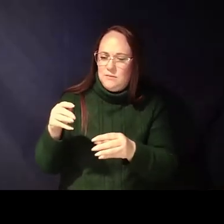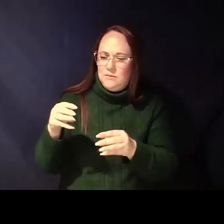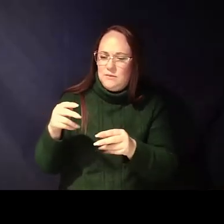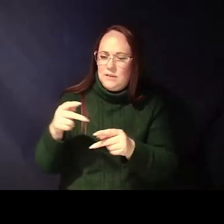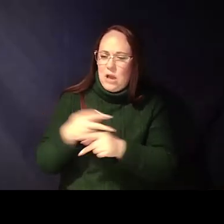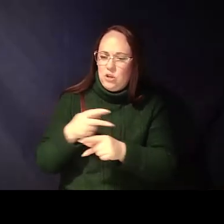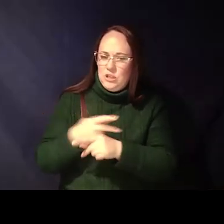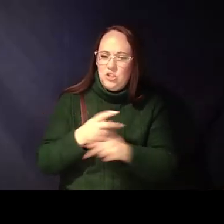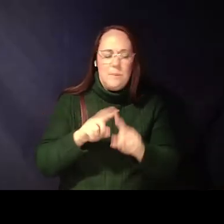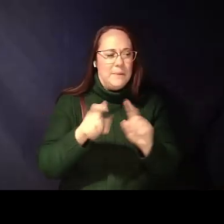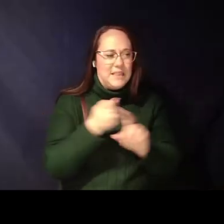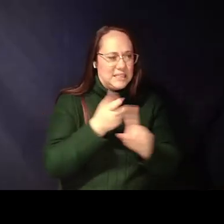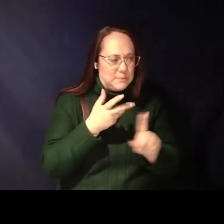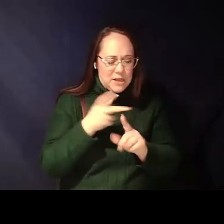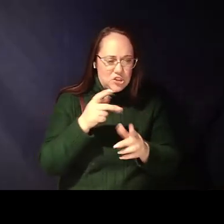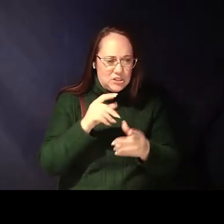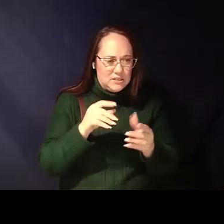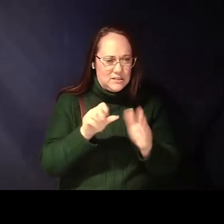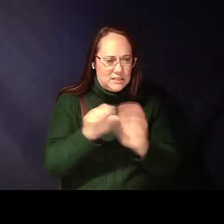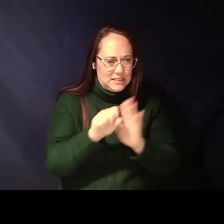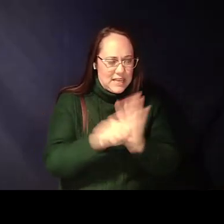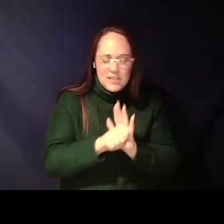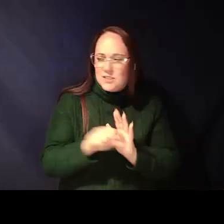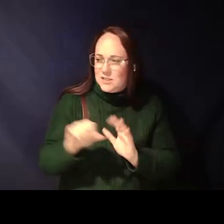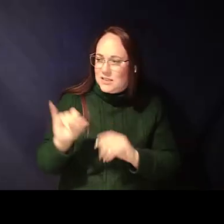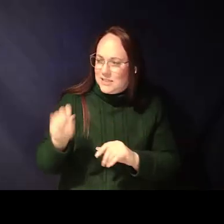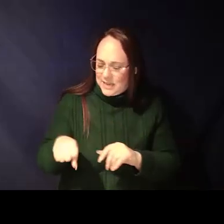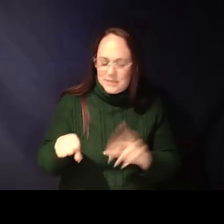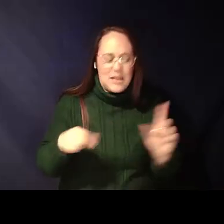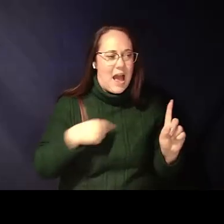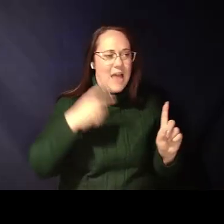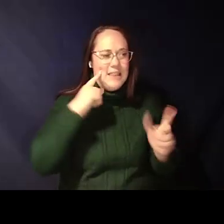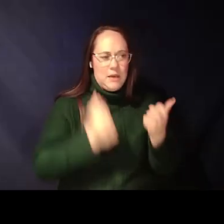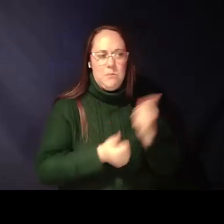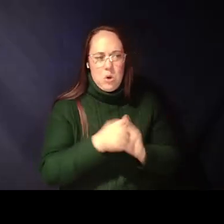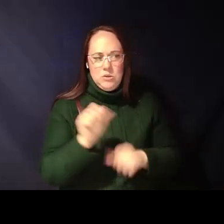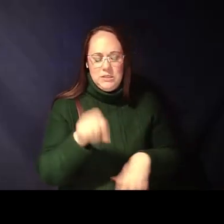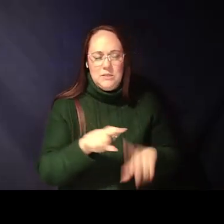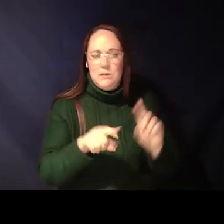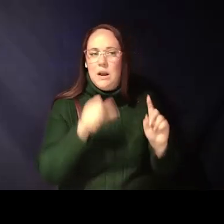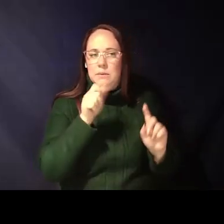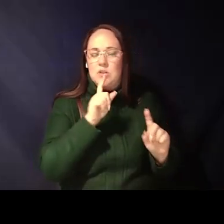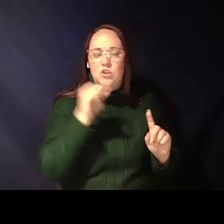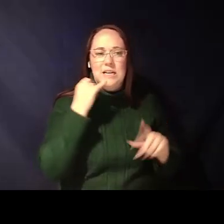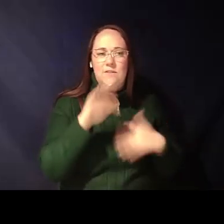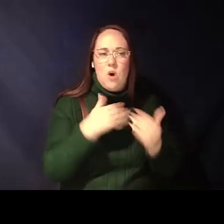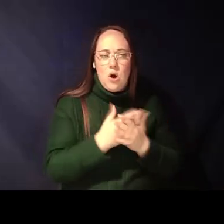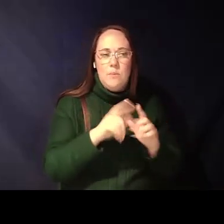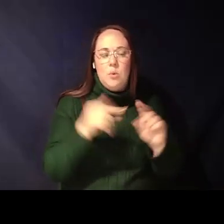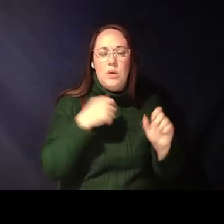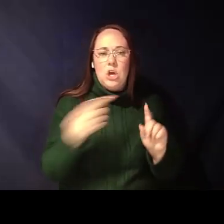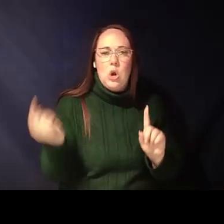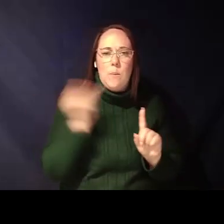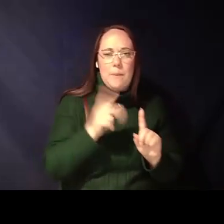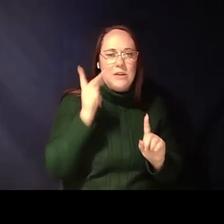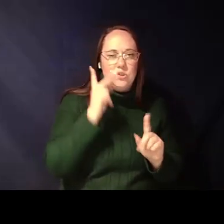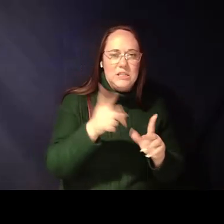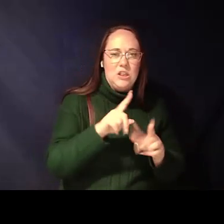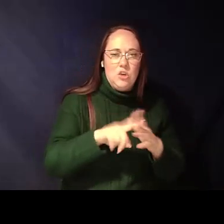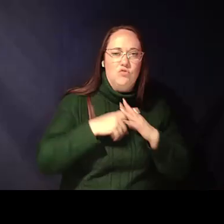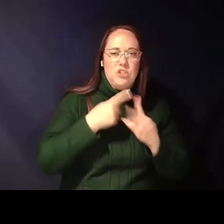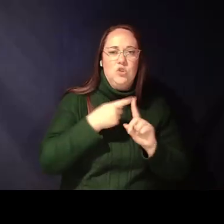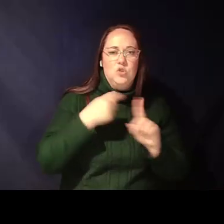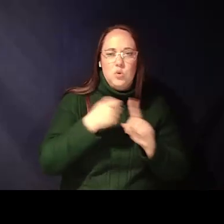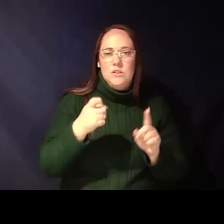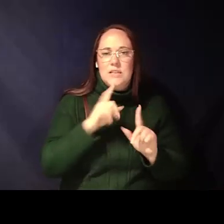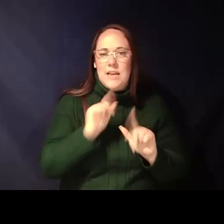is the question. Were Yes. they also expansion states? I believe the majority of them were. I don't know if all of them were, but we can go back and look at the original source on that and get back to